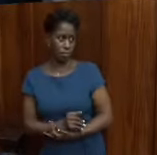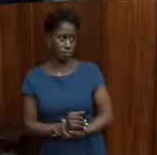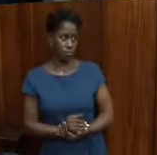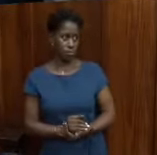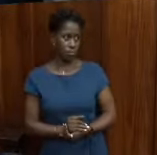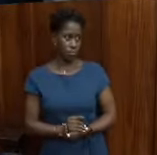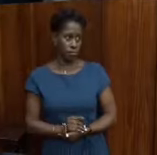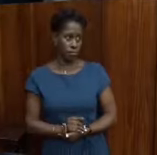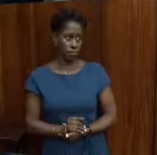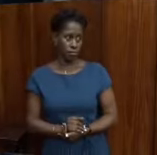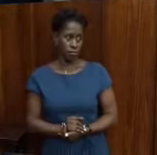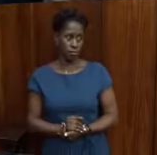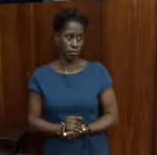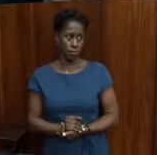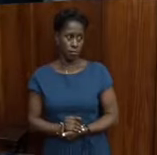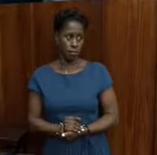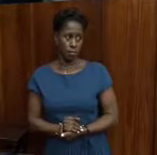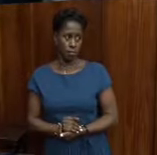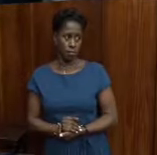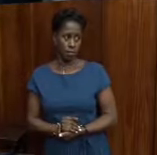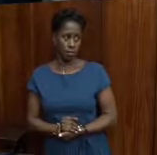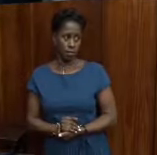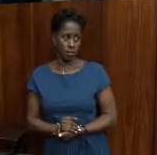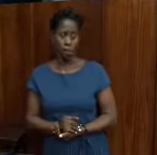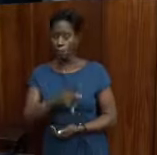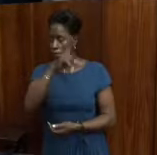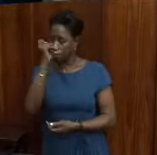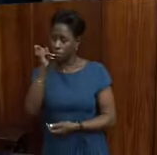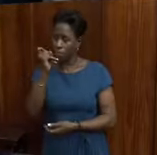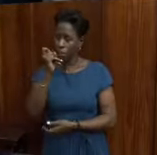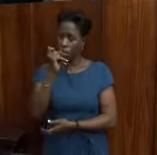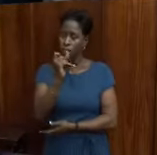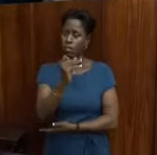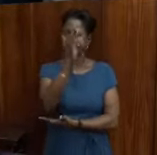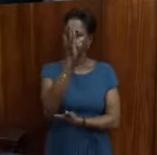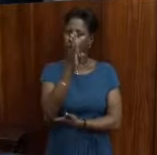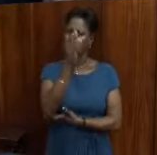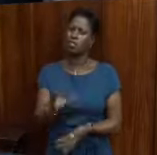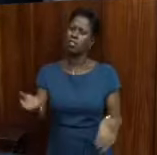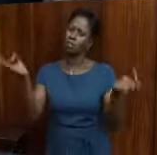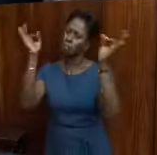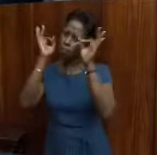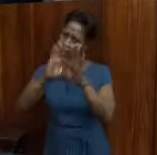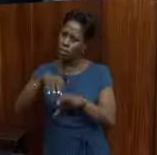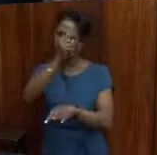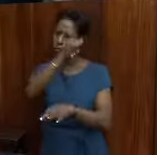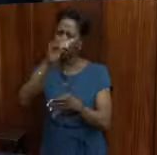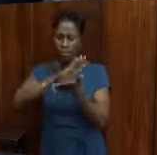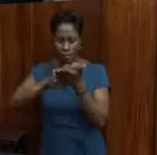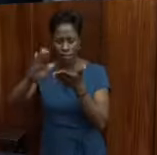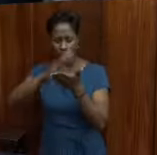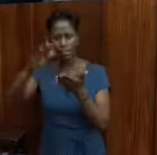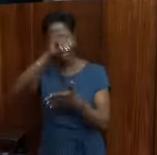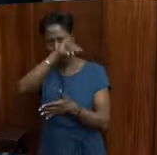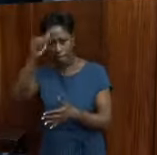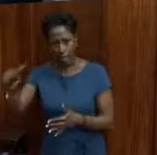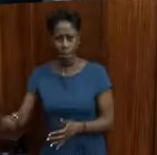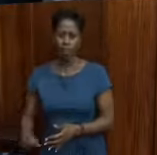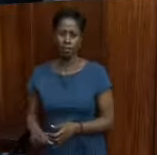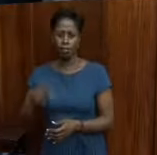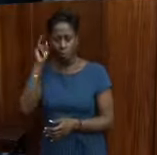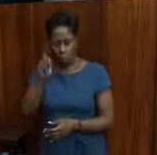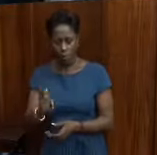determined contribution, as it helps in absorbing carbon dioxide from the atmosphere, reducing gas emissions, thus allowing us to play